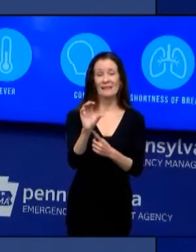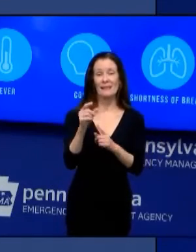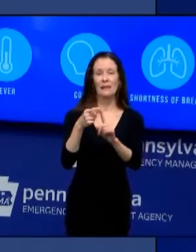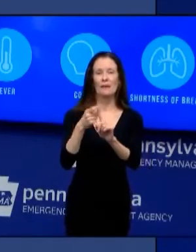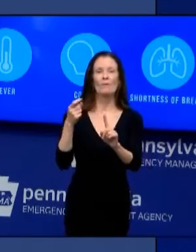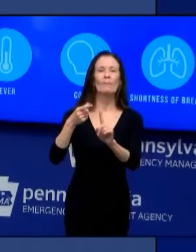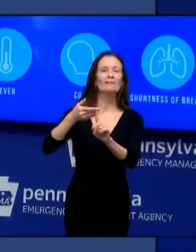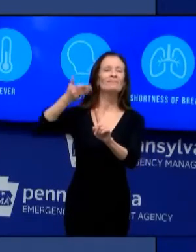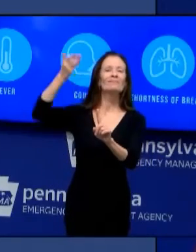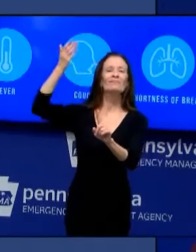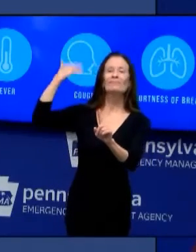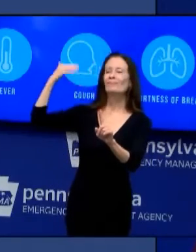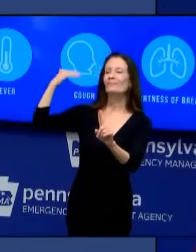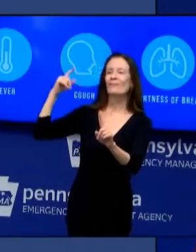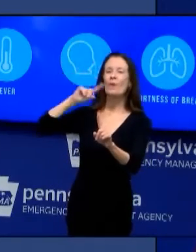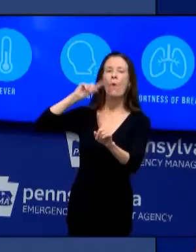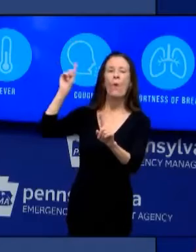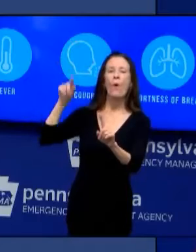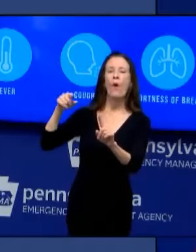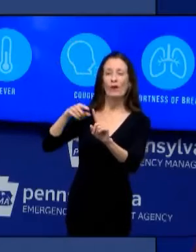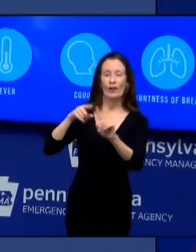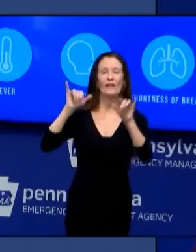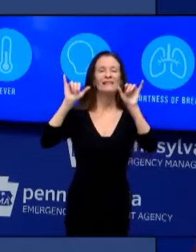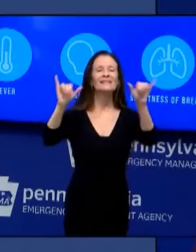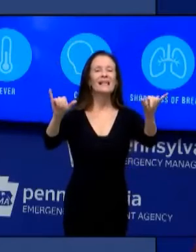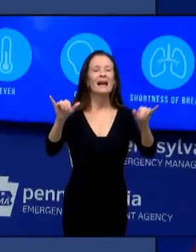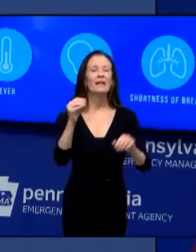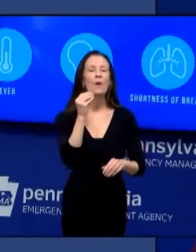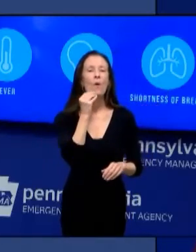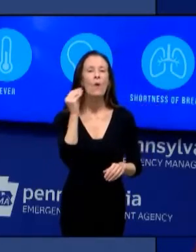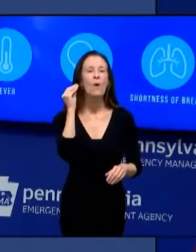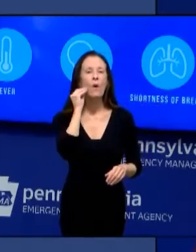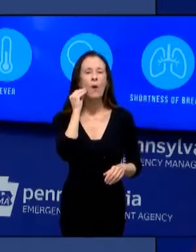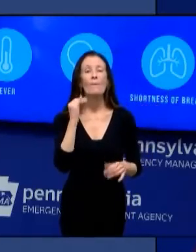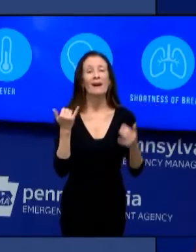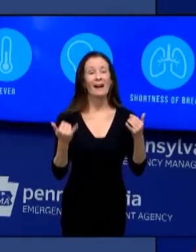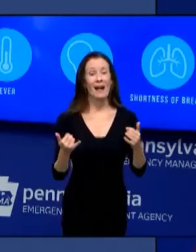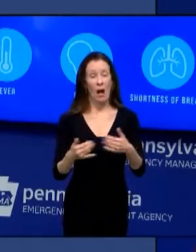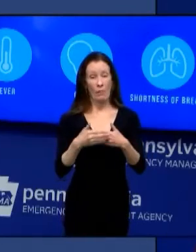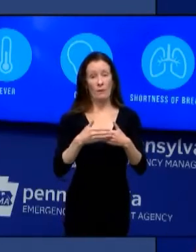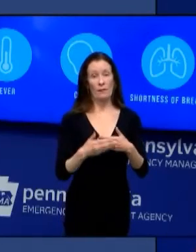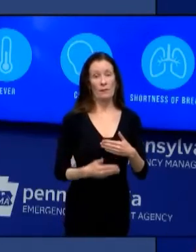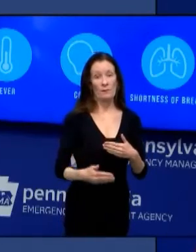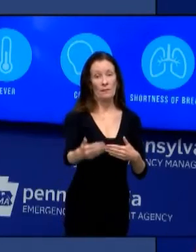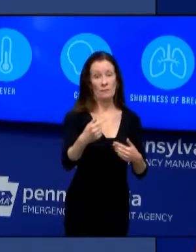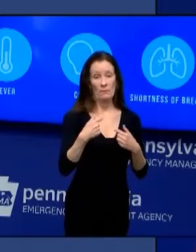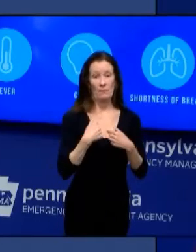everybody does now. And so, again, the governor and I are calling upon everybody to